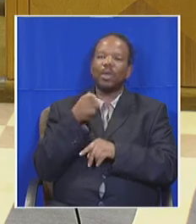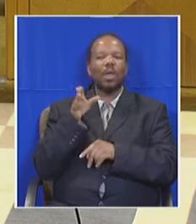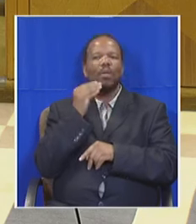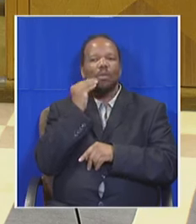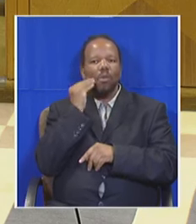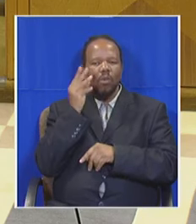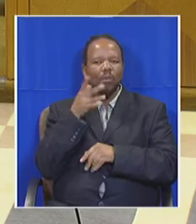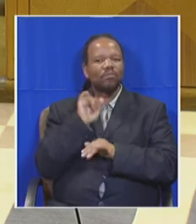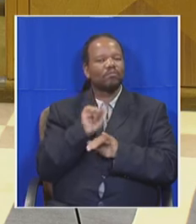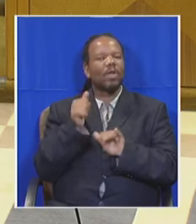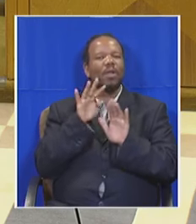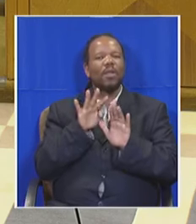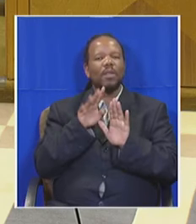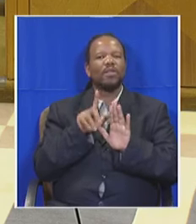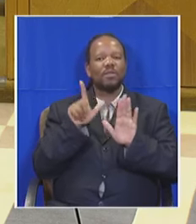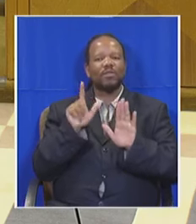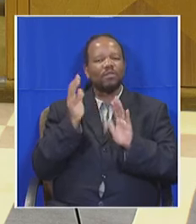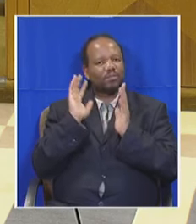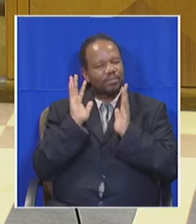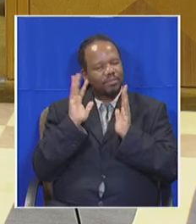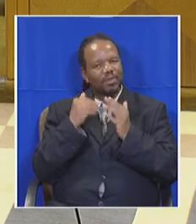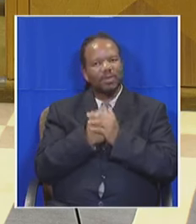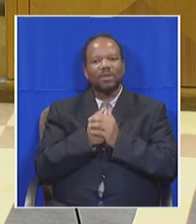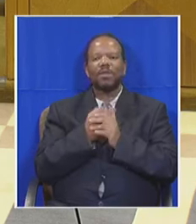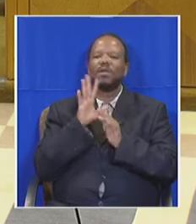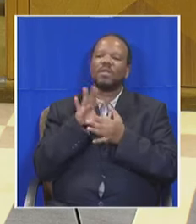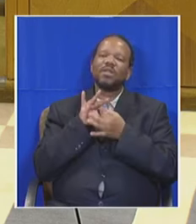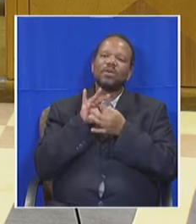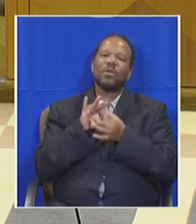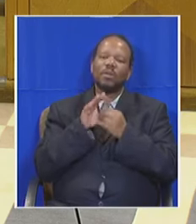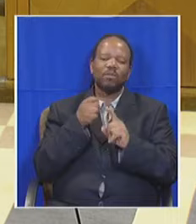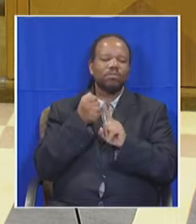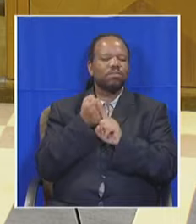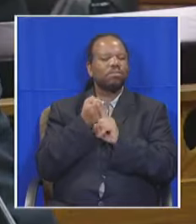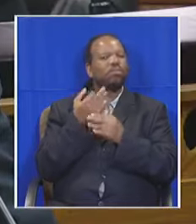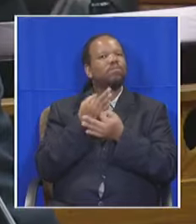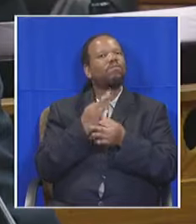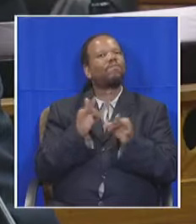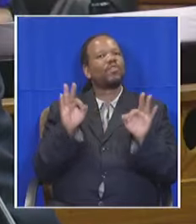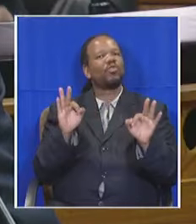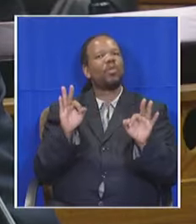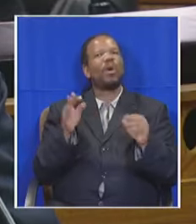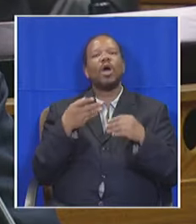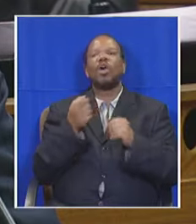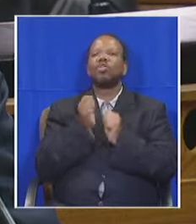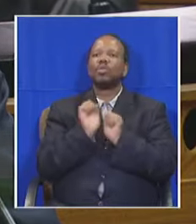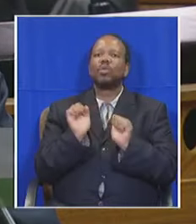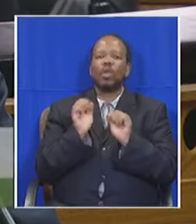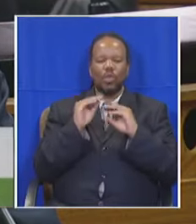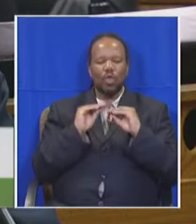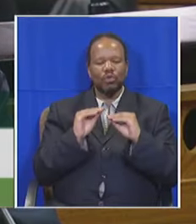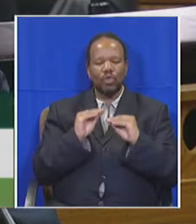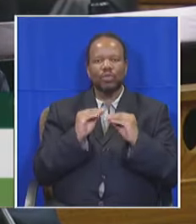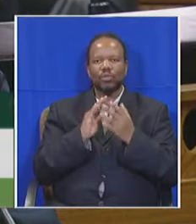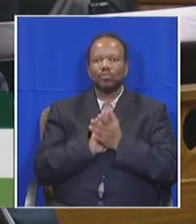of 1976 and from their commitment to freedom and democracy and education, let